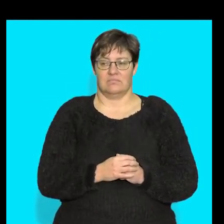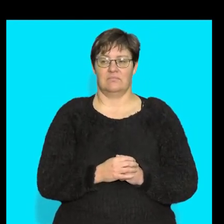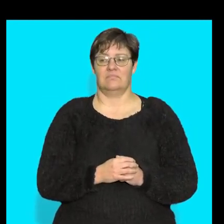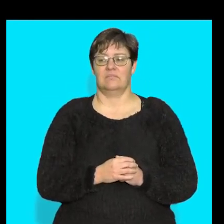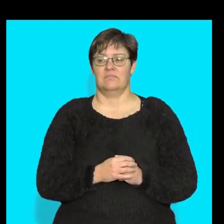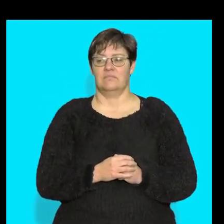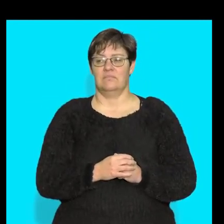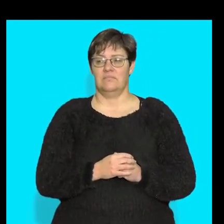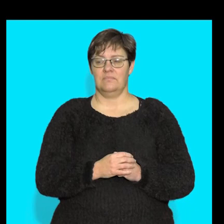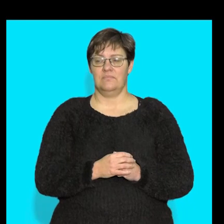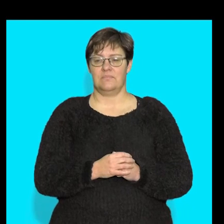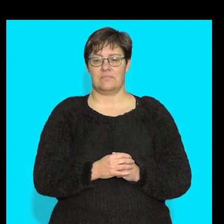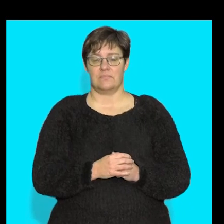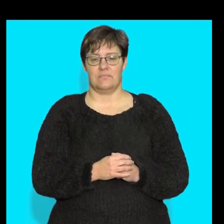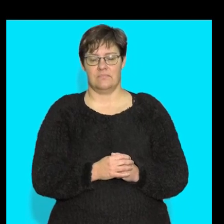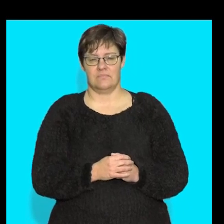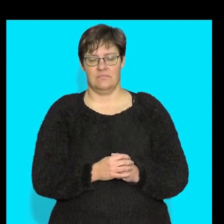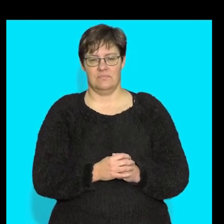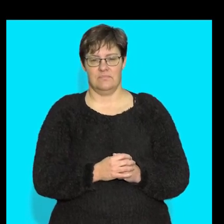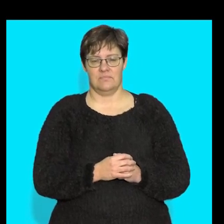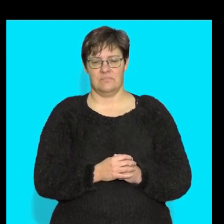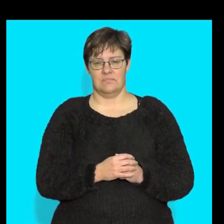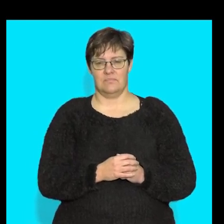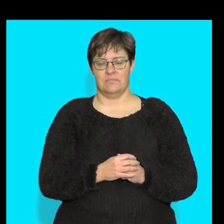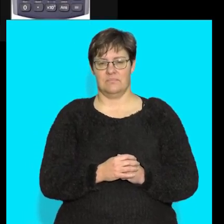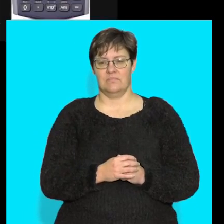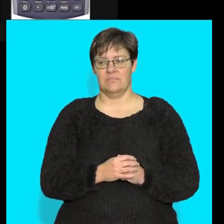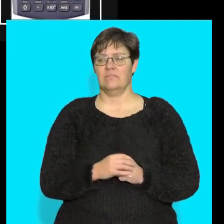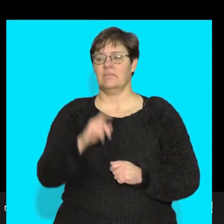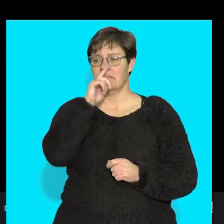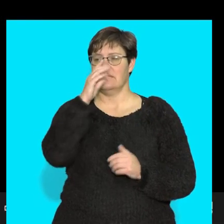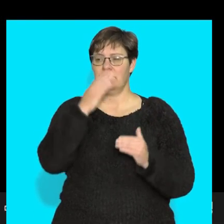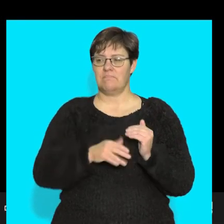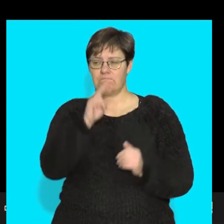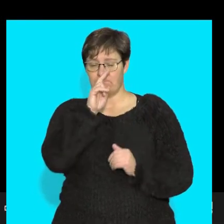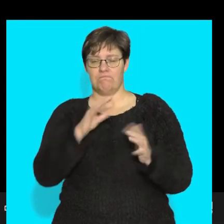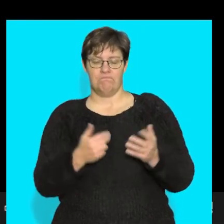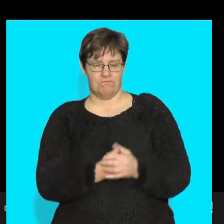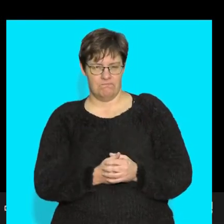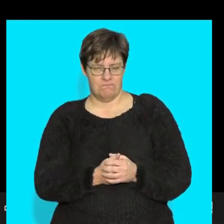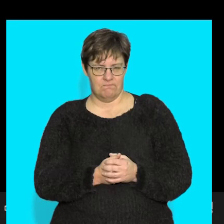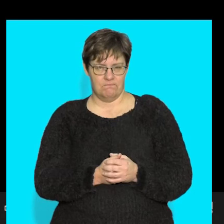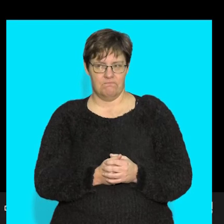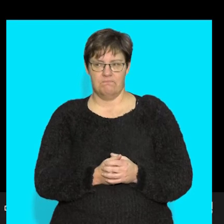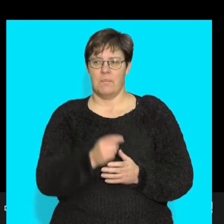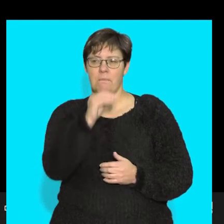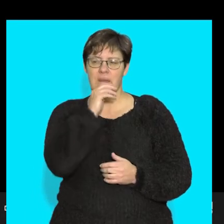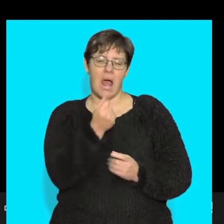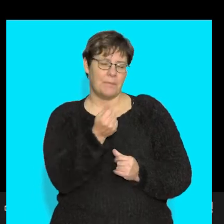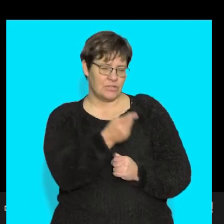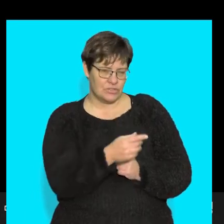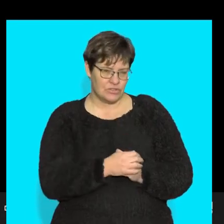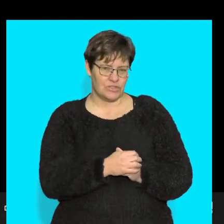25% and then give it to the initial recruiter. So let's just quickly look at what this is. So this person is